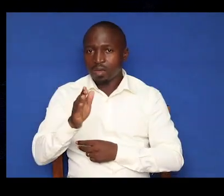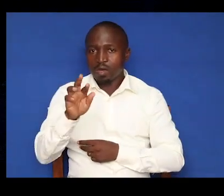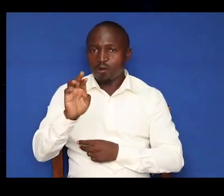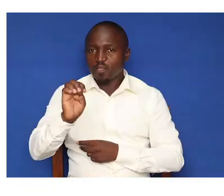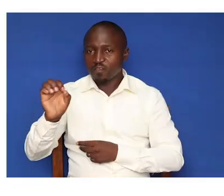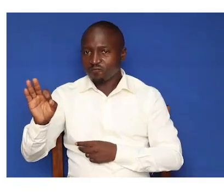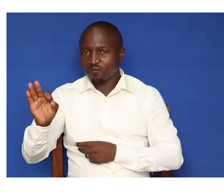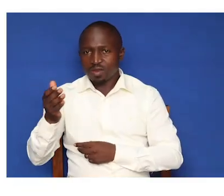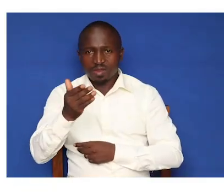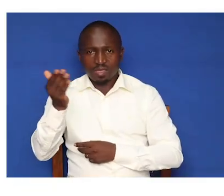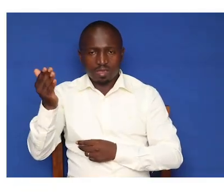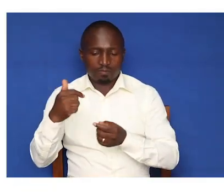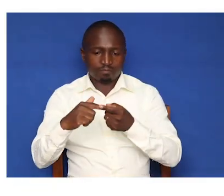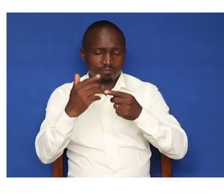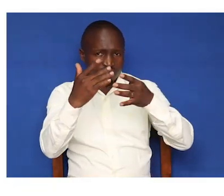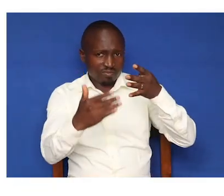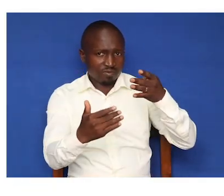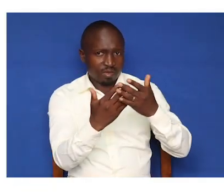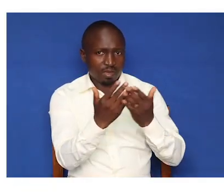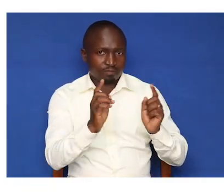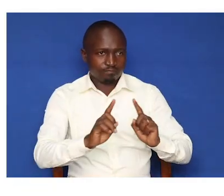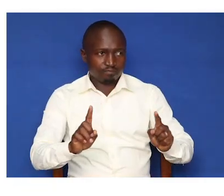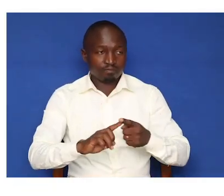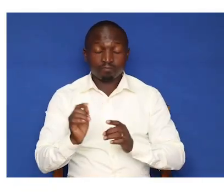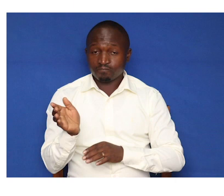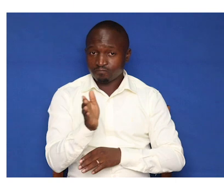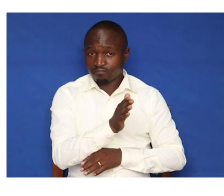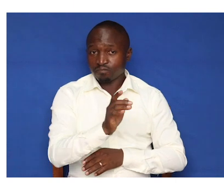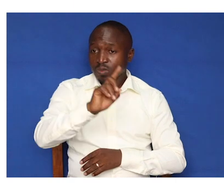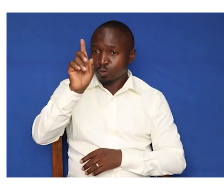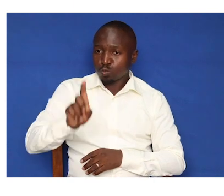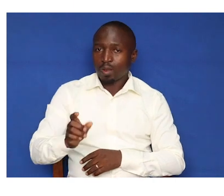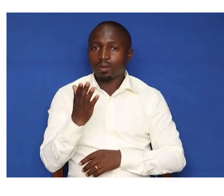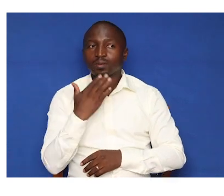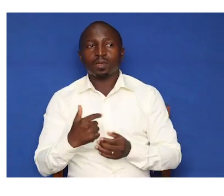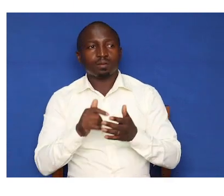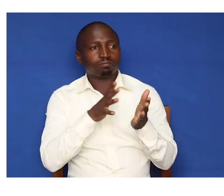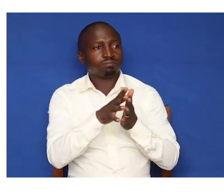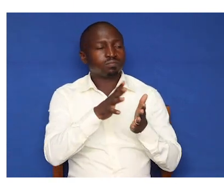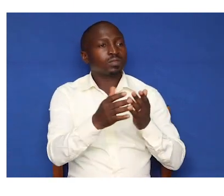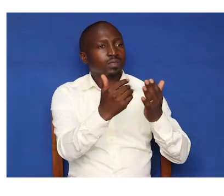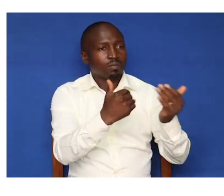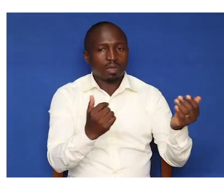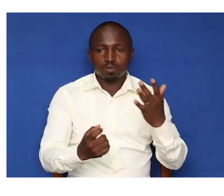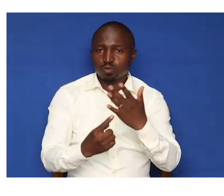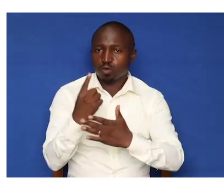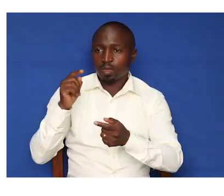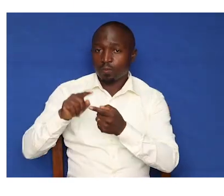the question needs us to give favorable conditions for the occurrence of coral